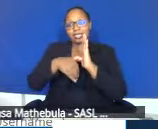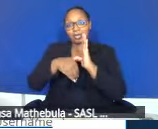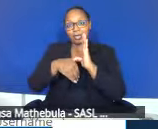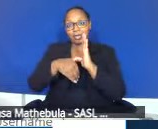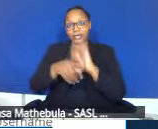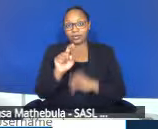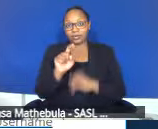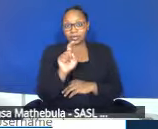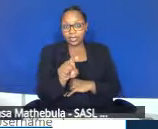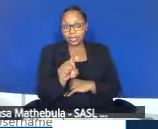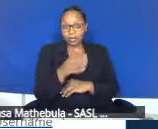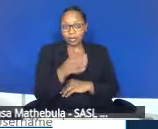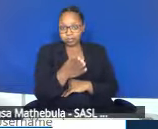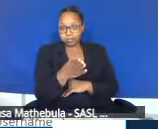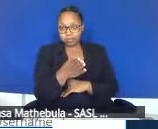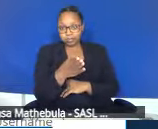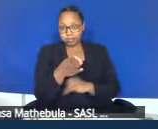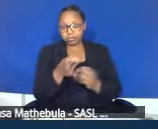There we go.